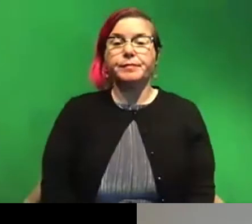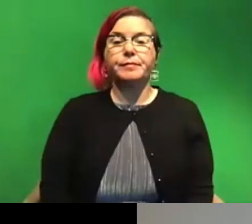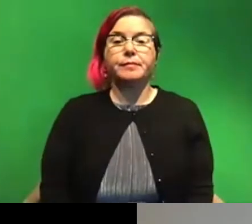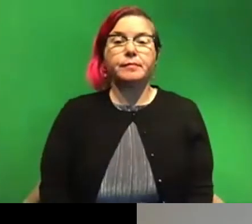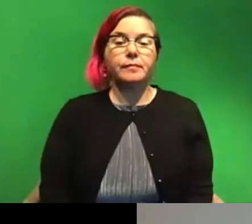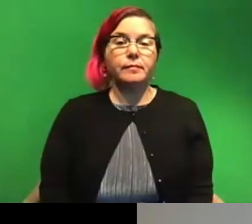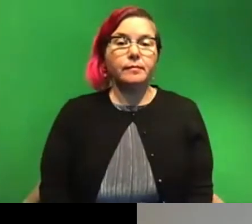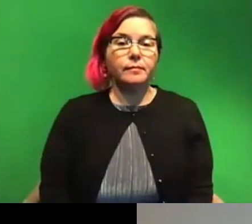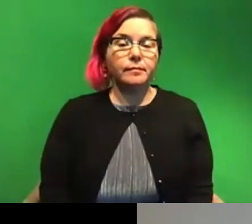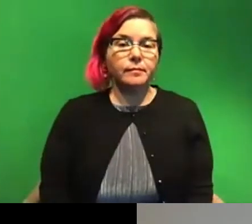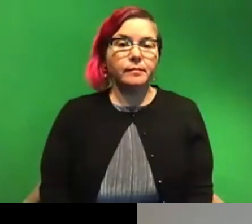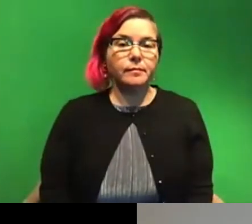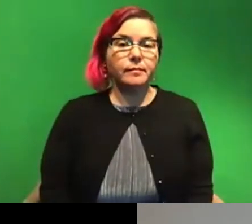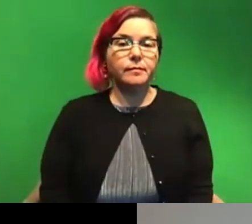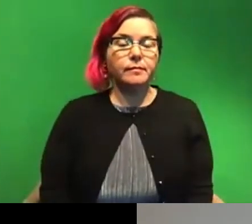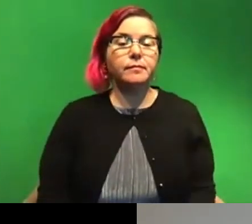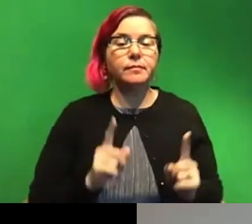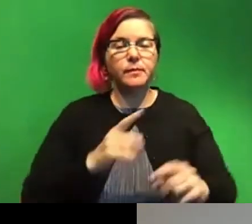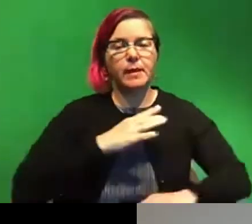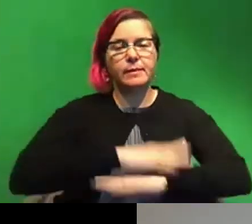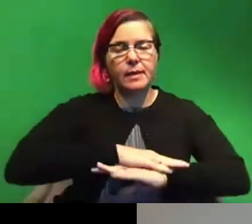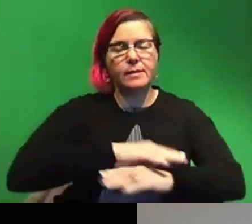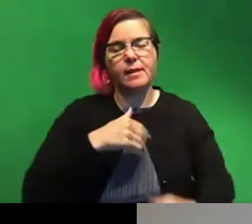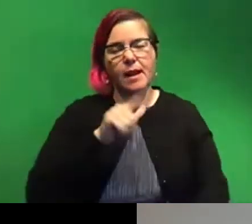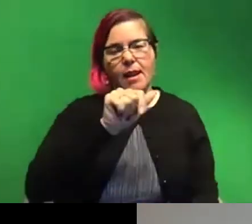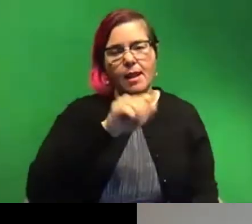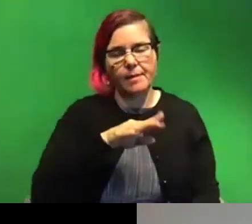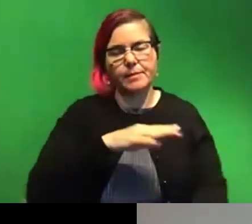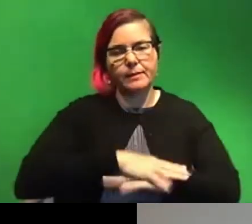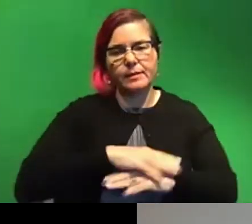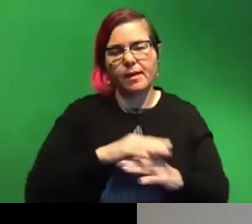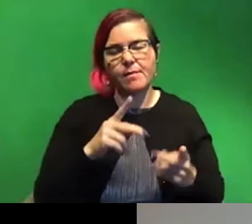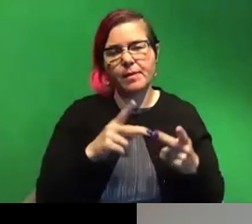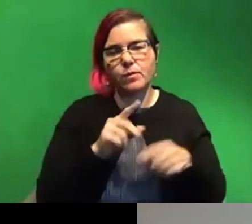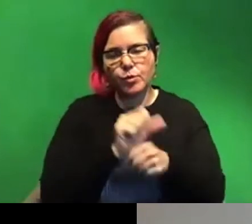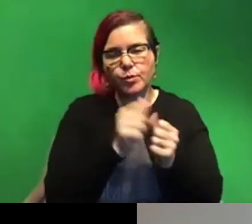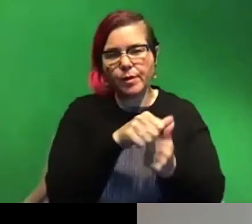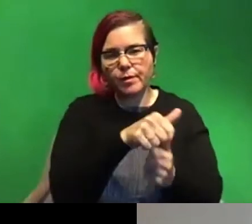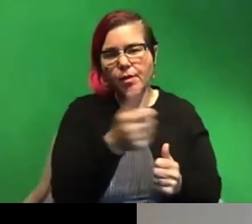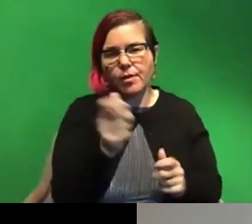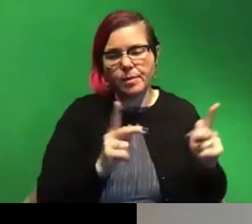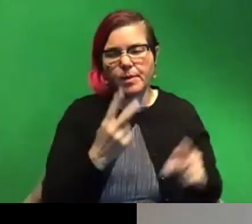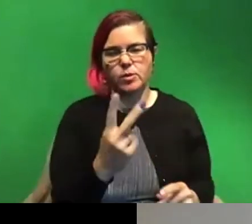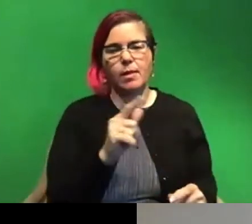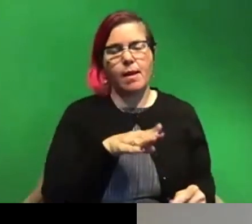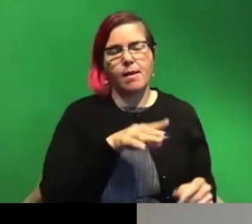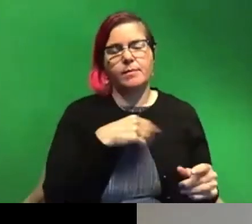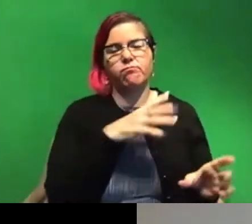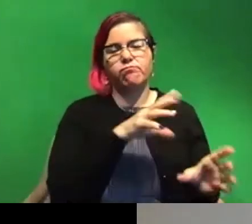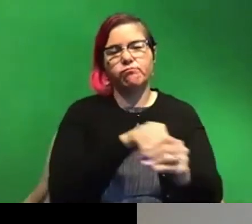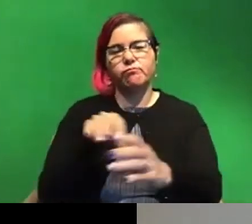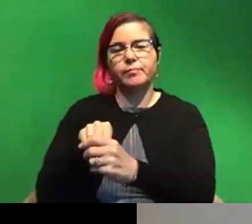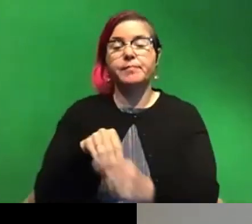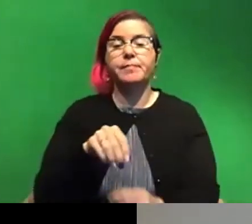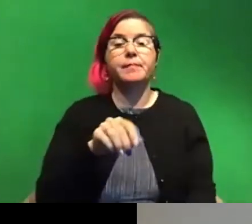I will go to my desk in my lab. So we have a space where I work with other people in the 2 labs that I'm a part of. And a lab and